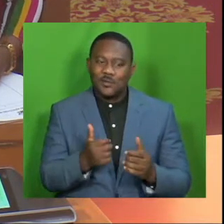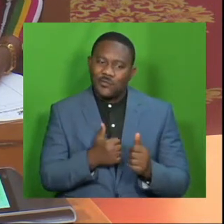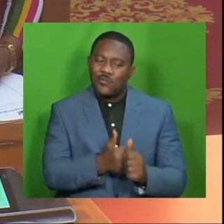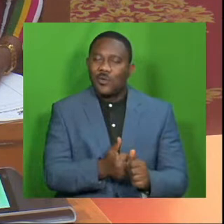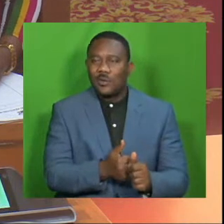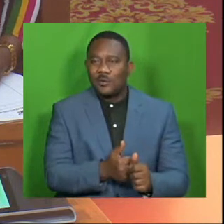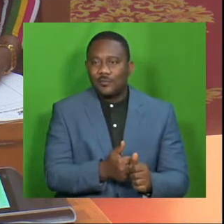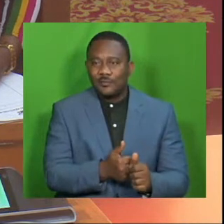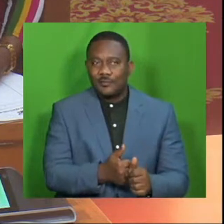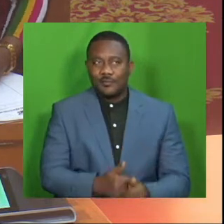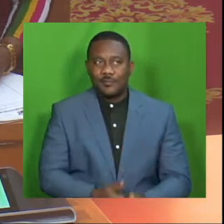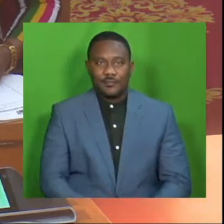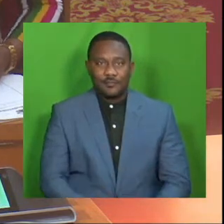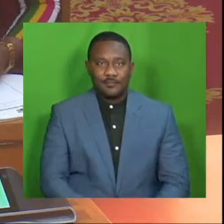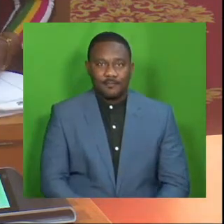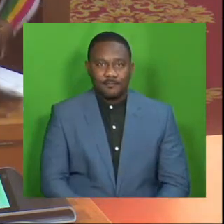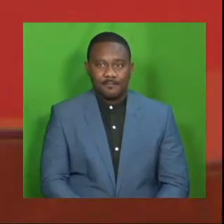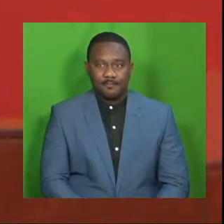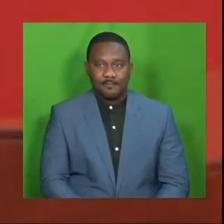be encountering. Thank you.